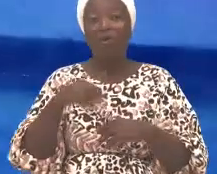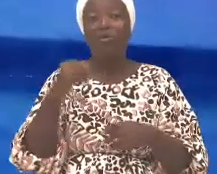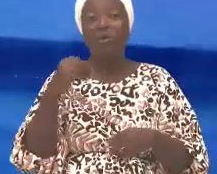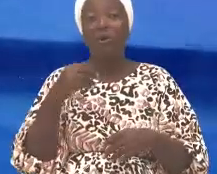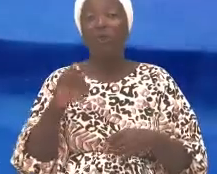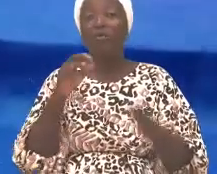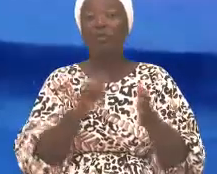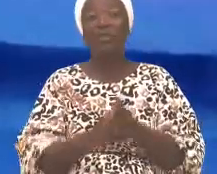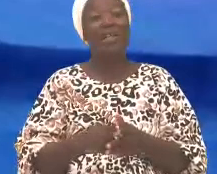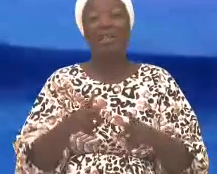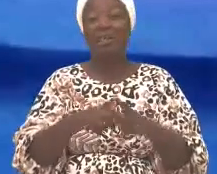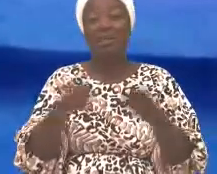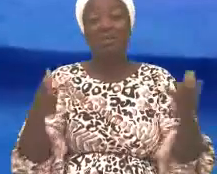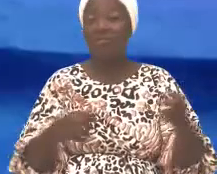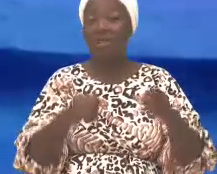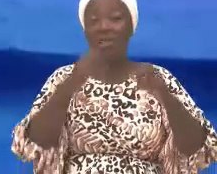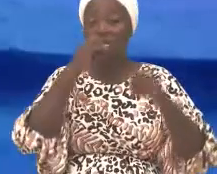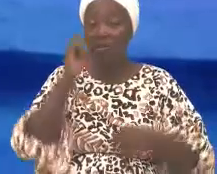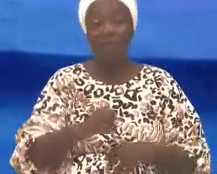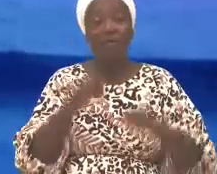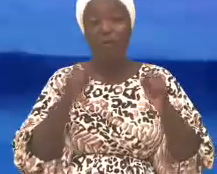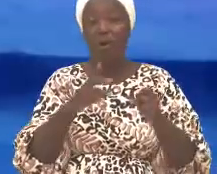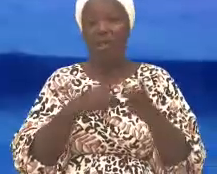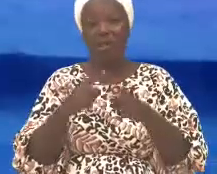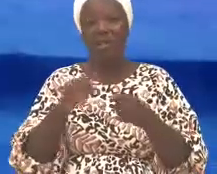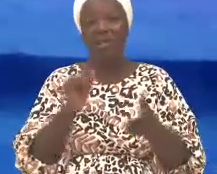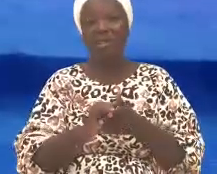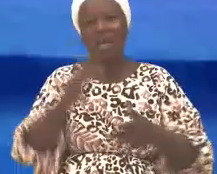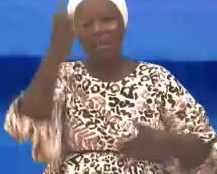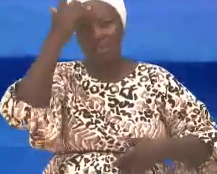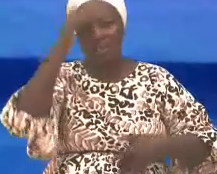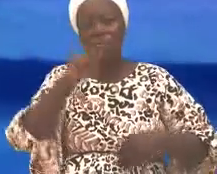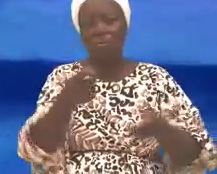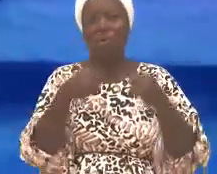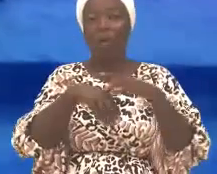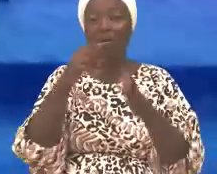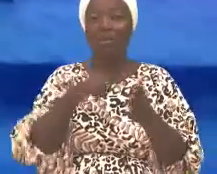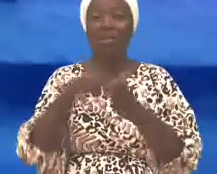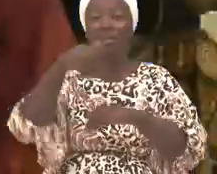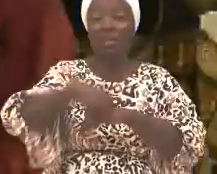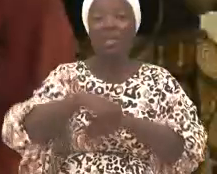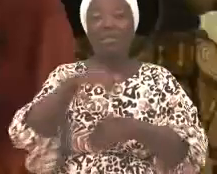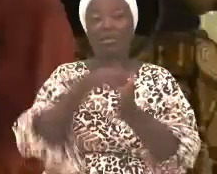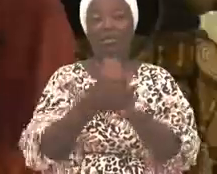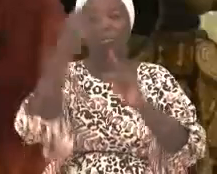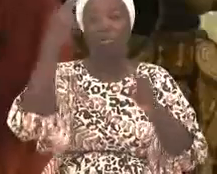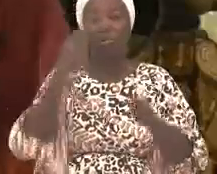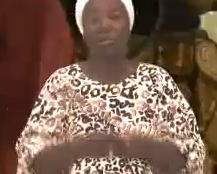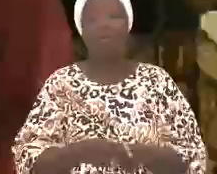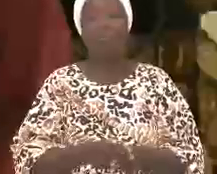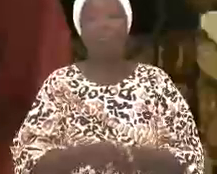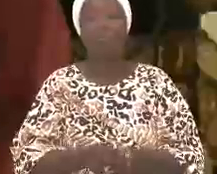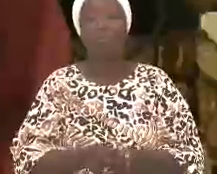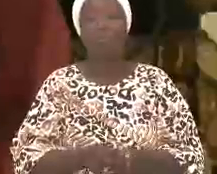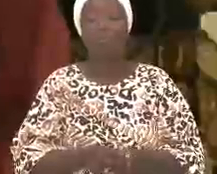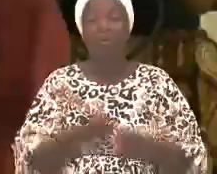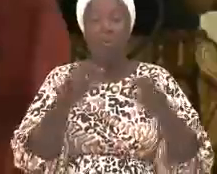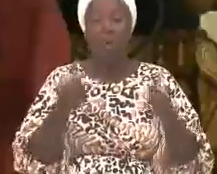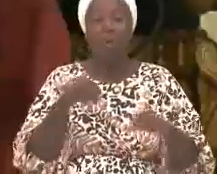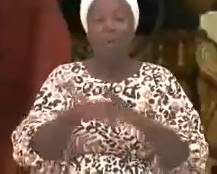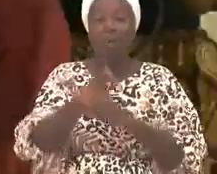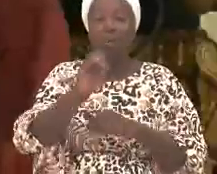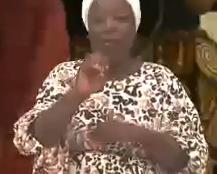suppression and that sickness. You come out tonight in Jesus' name. Look at